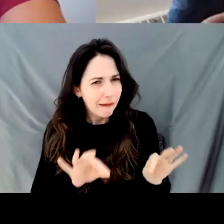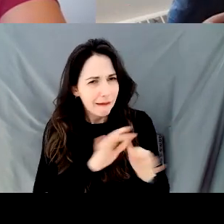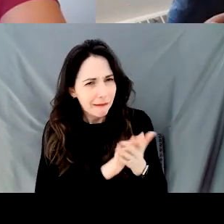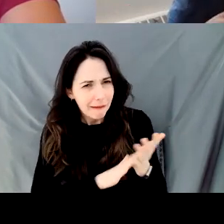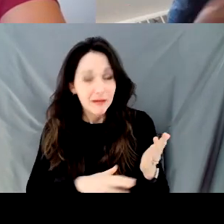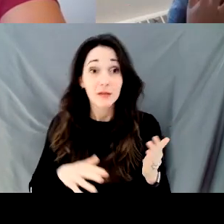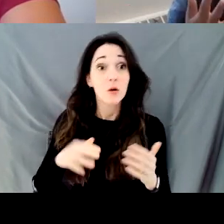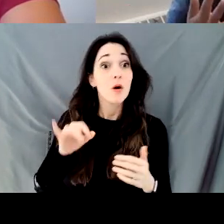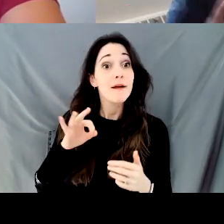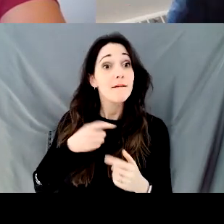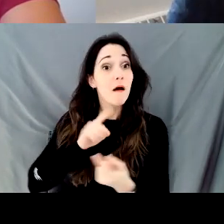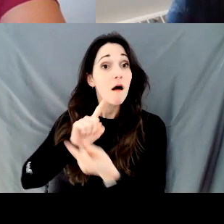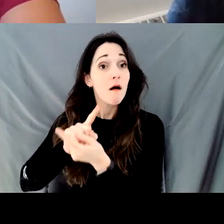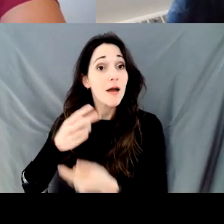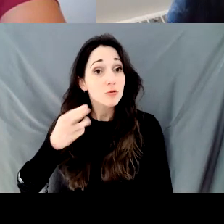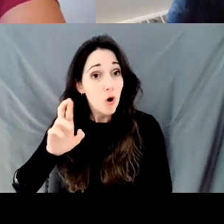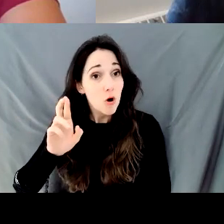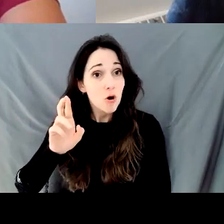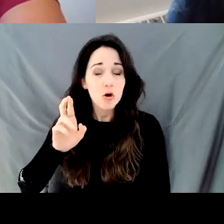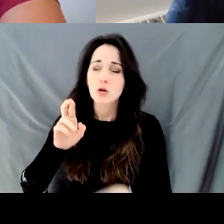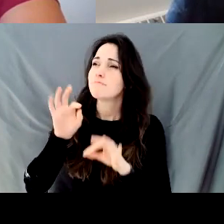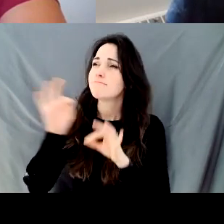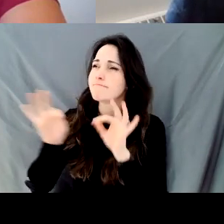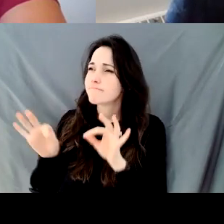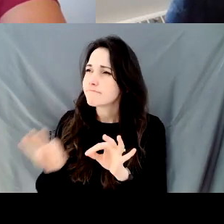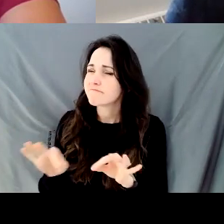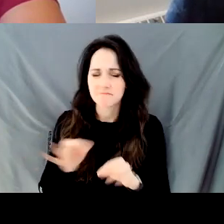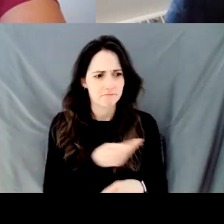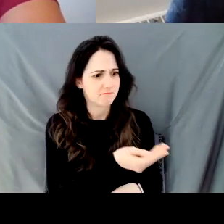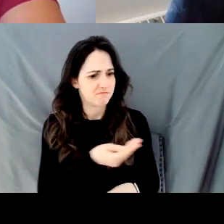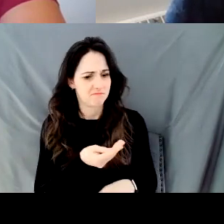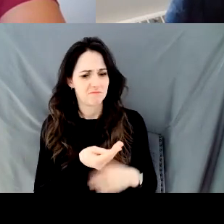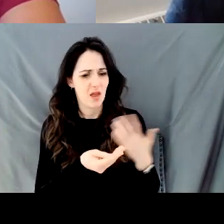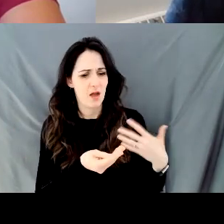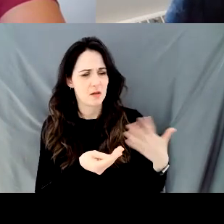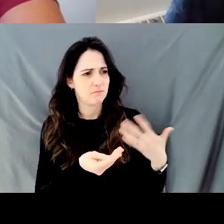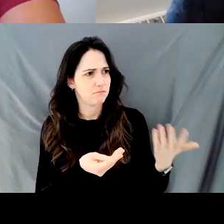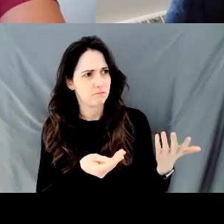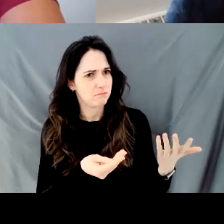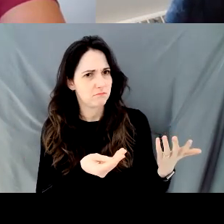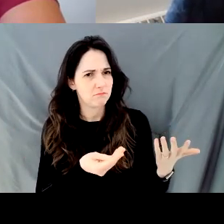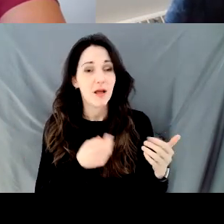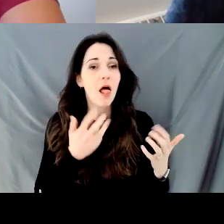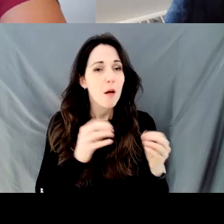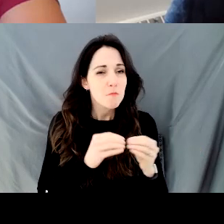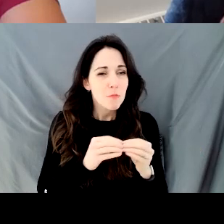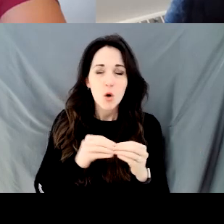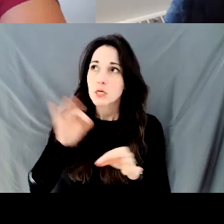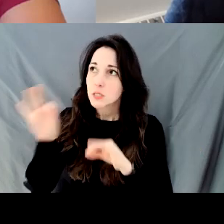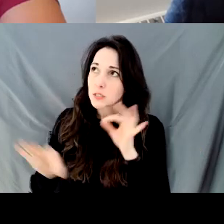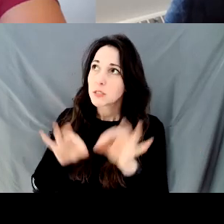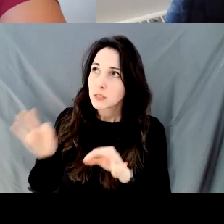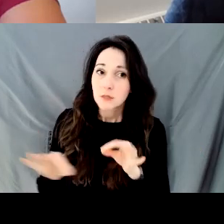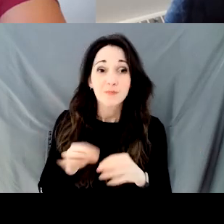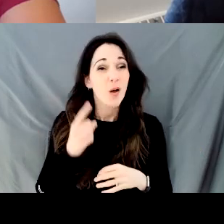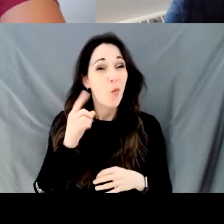go to give them my documentation. There's a job interview years ago where I was very